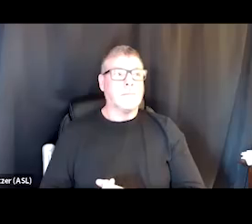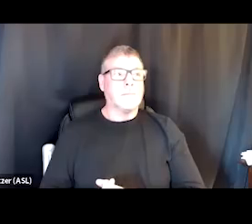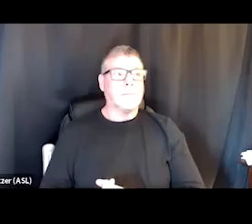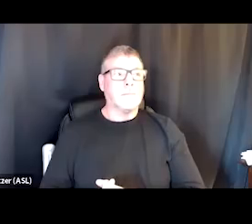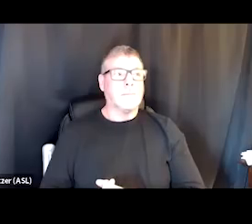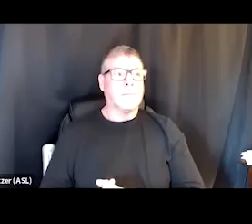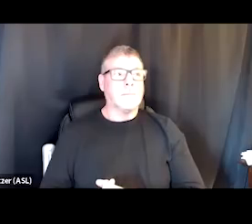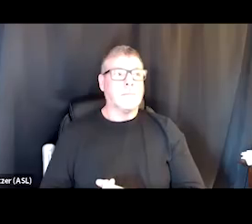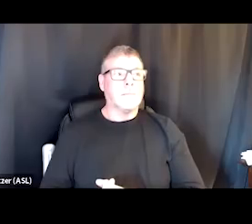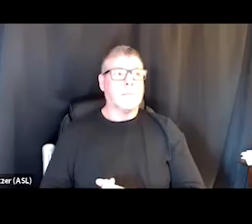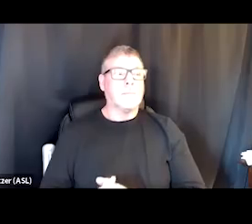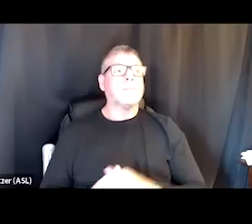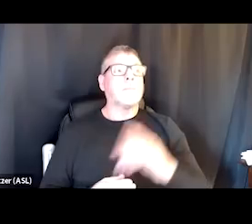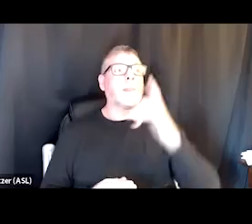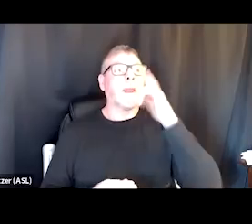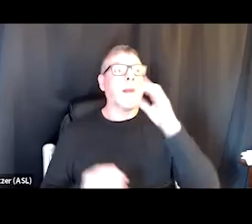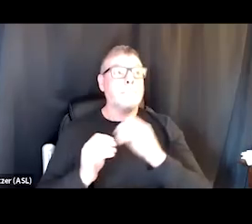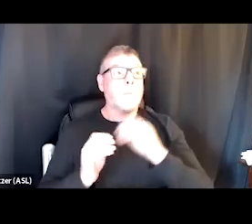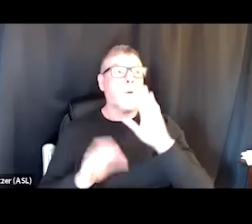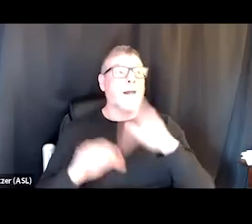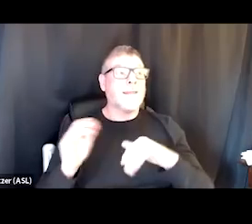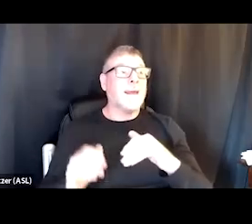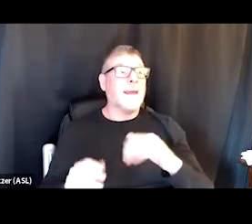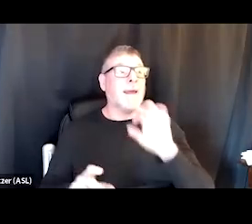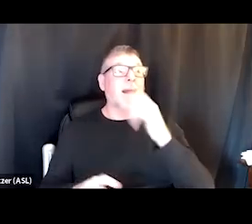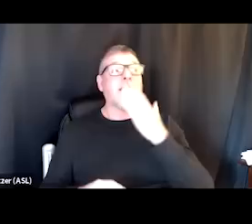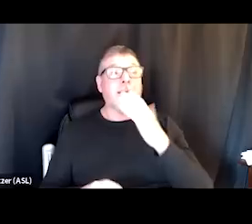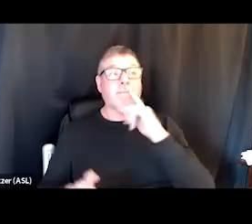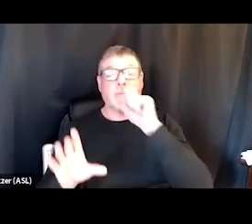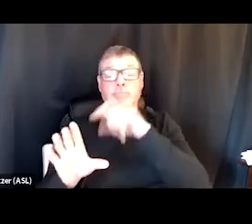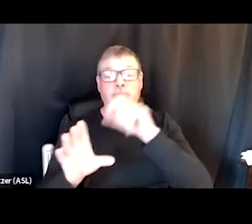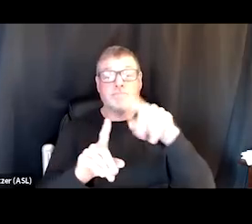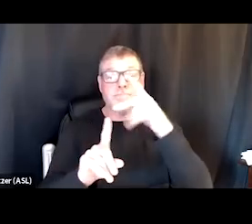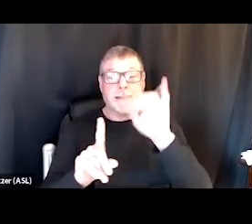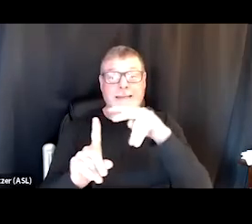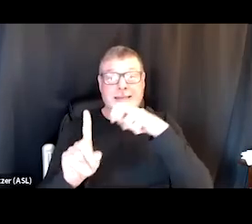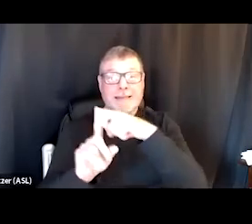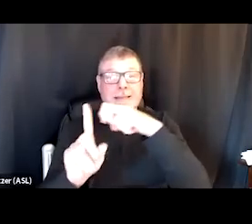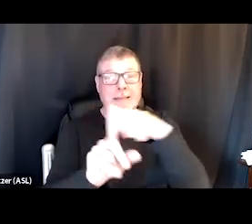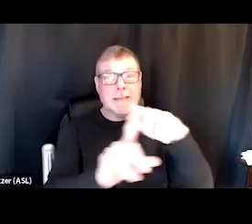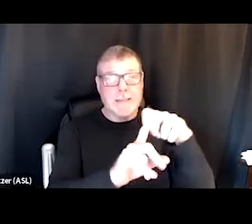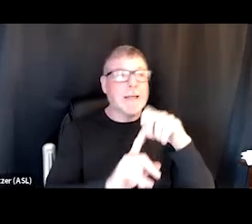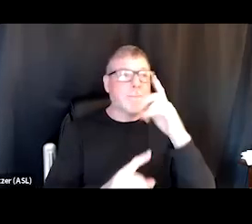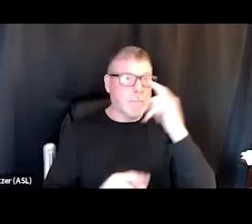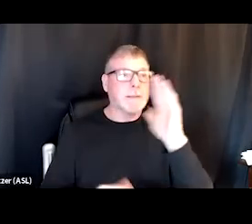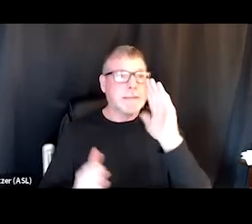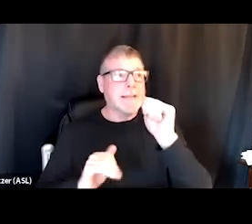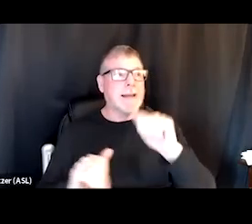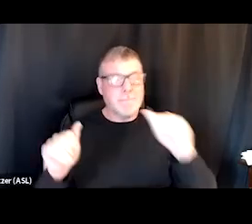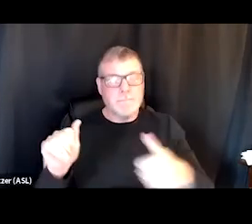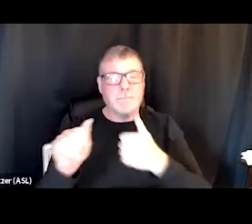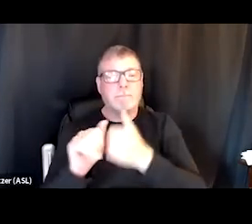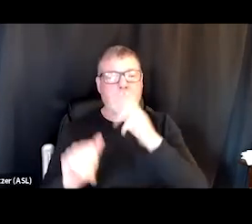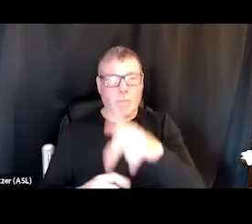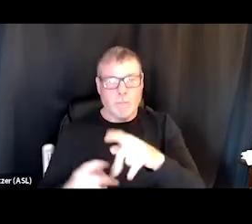More dropping a pin for the team. It's more than that. It is important to drop that pin so that teams can follow up on folks.